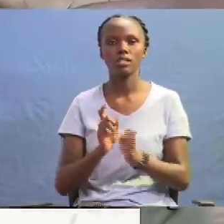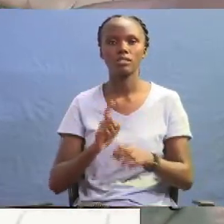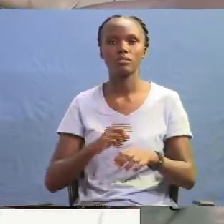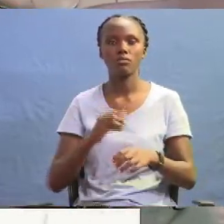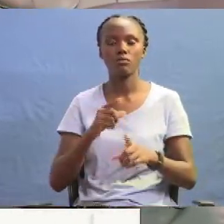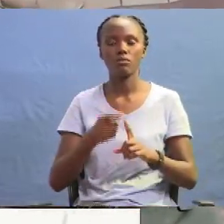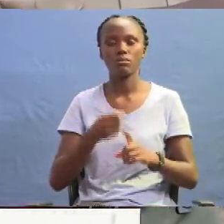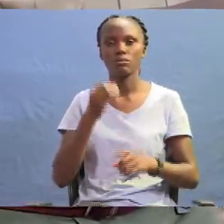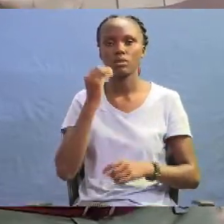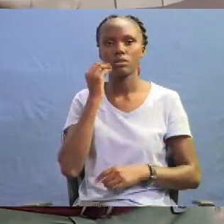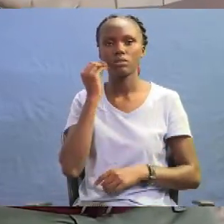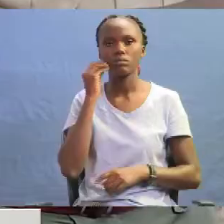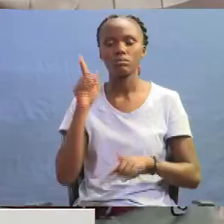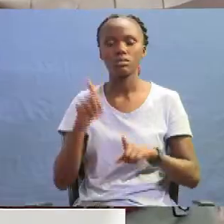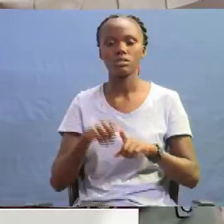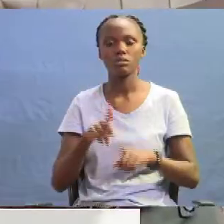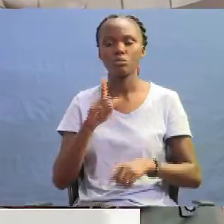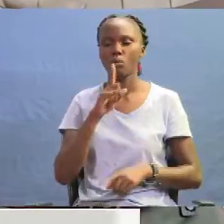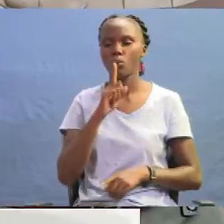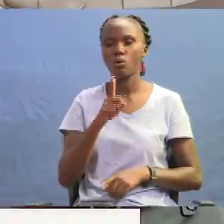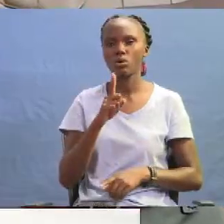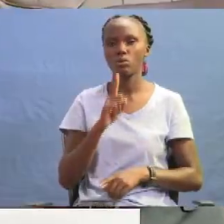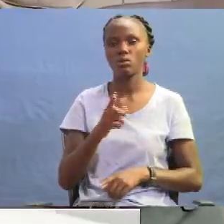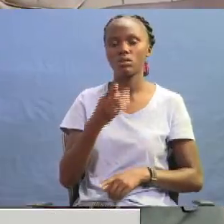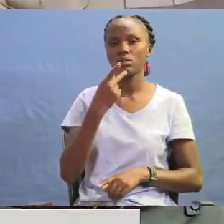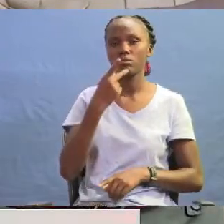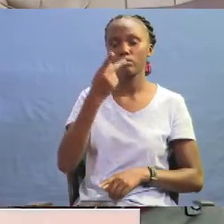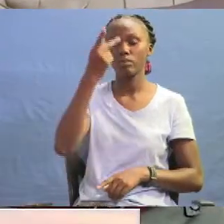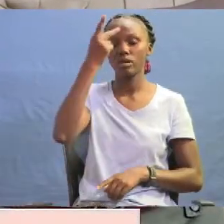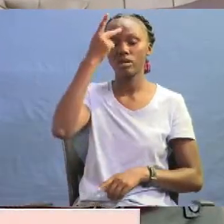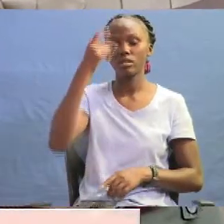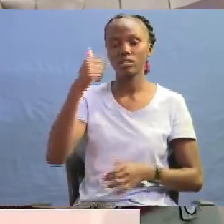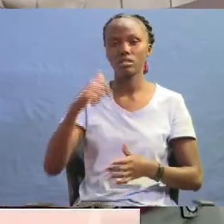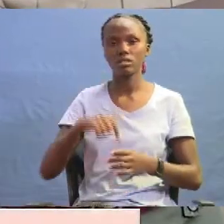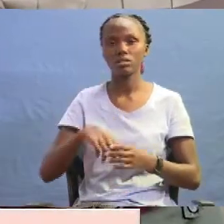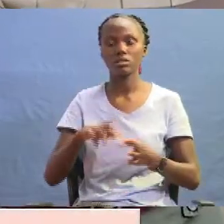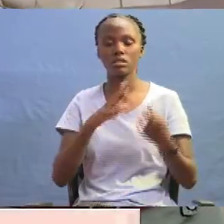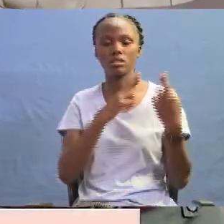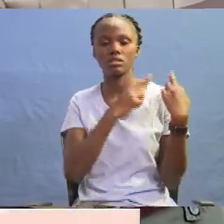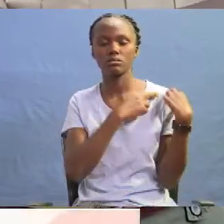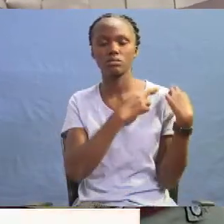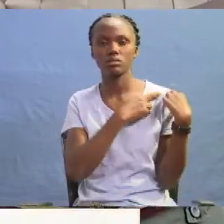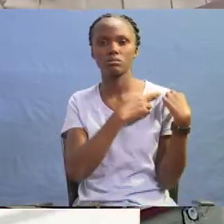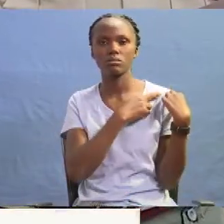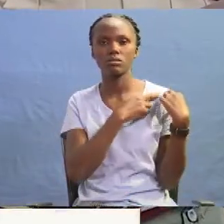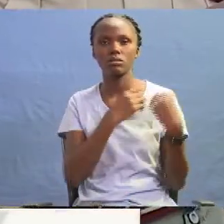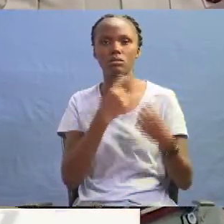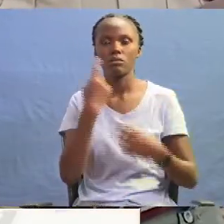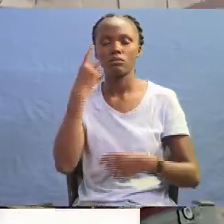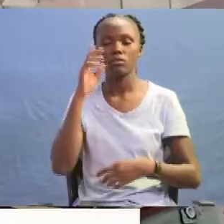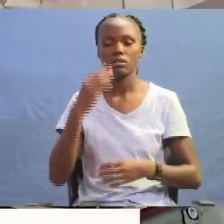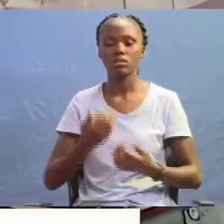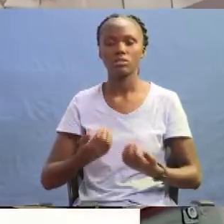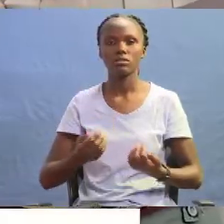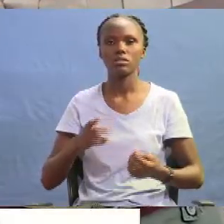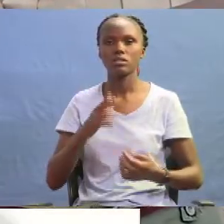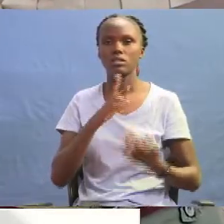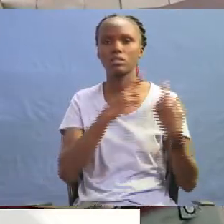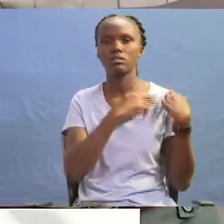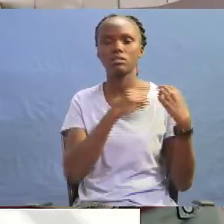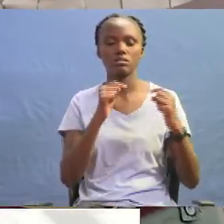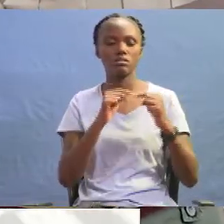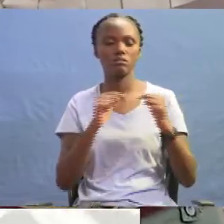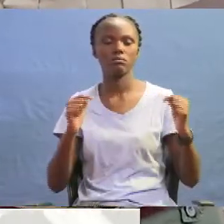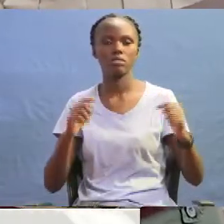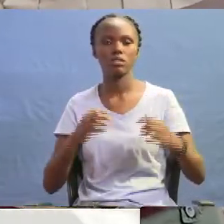homes, we shall bond the parents, and responsibly charge them for neglecting their responsibility of